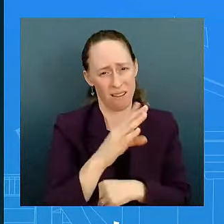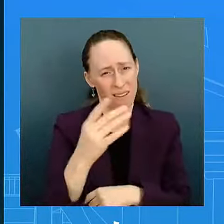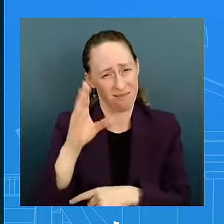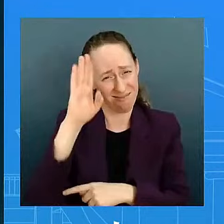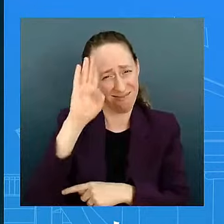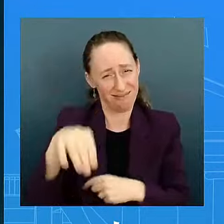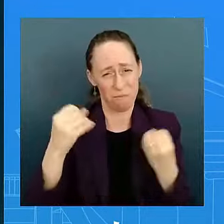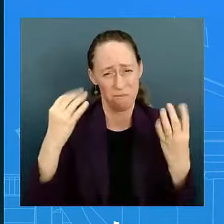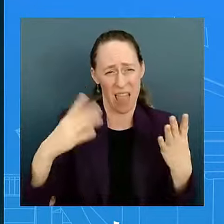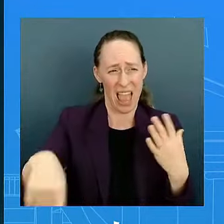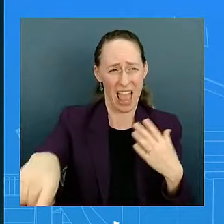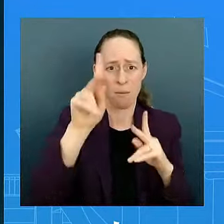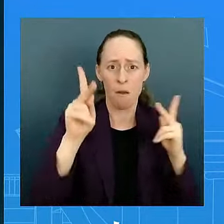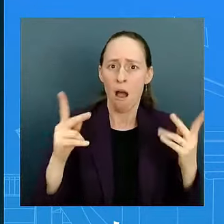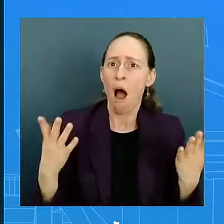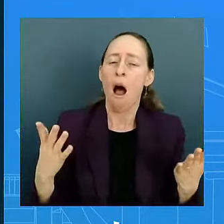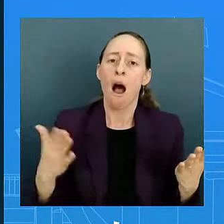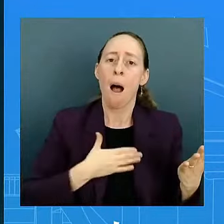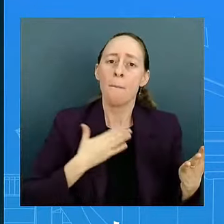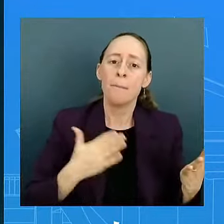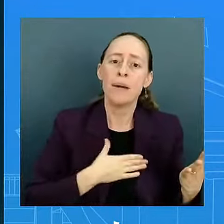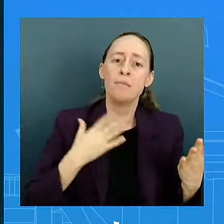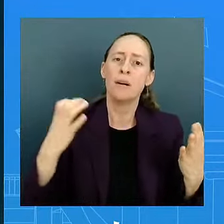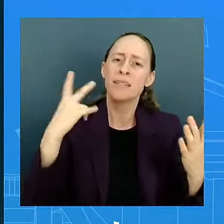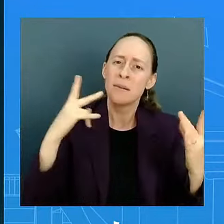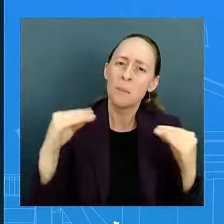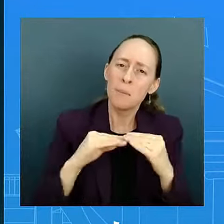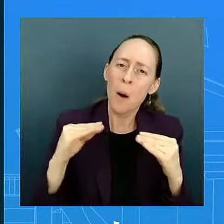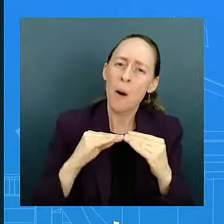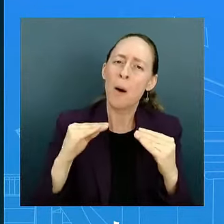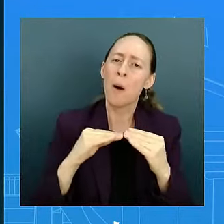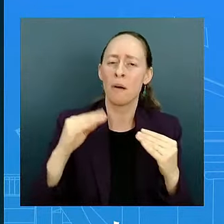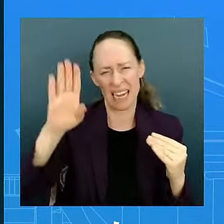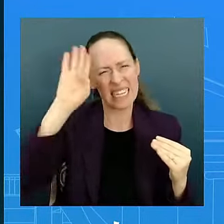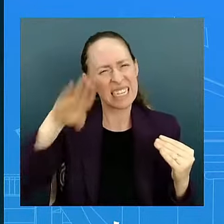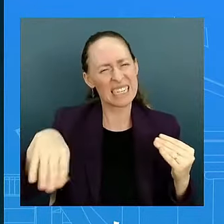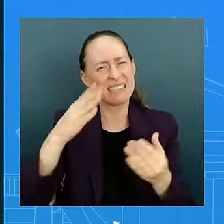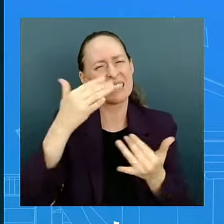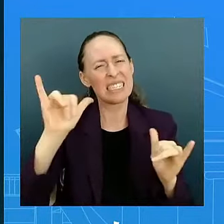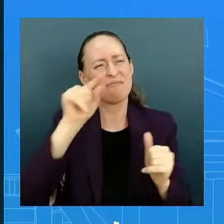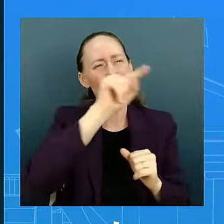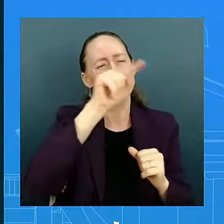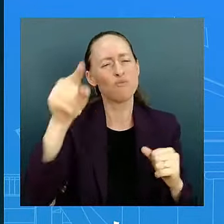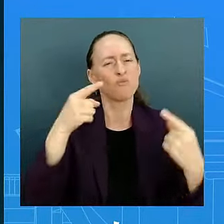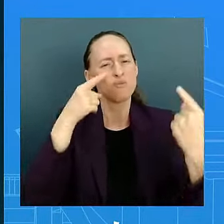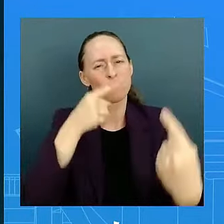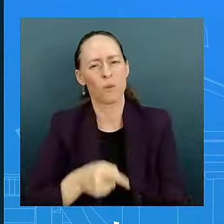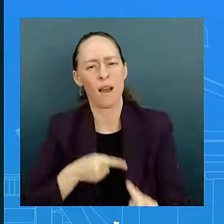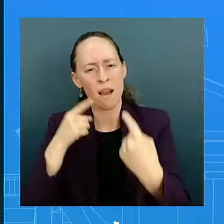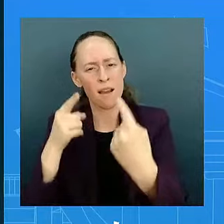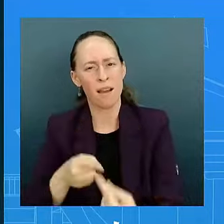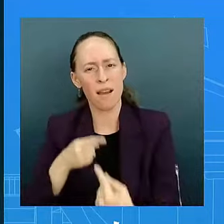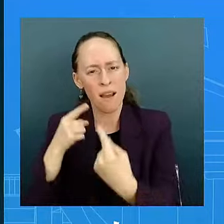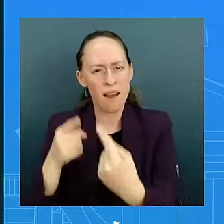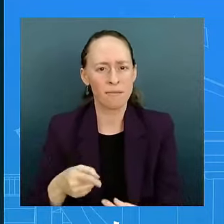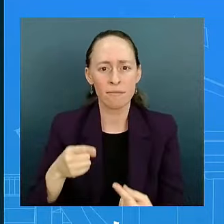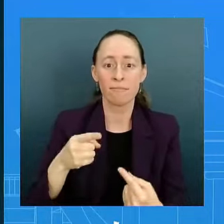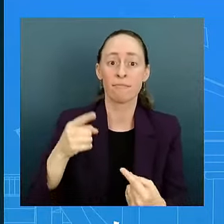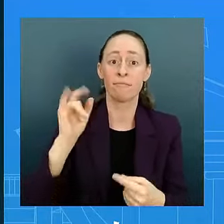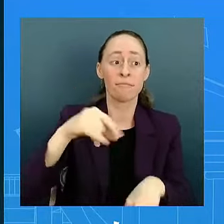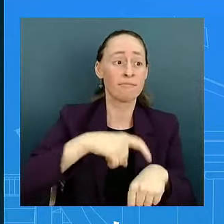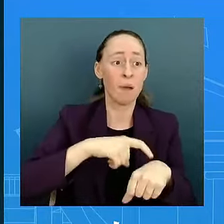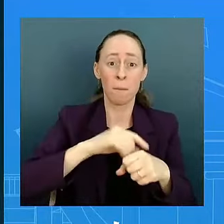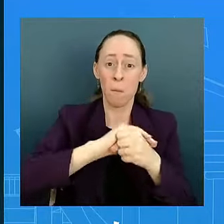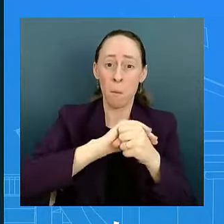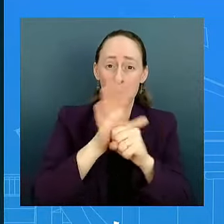are feeling this, feeling what we saw, a once in a century pandemic that the president had to deal with. So that's why our focus is going to be